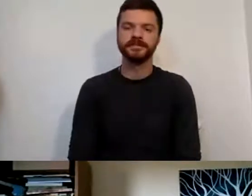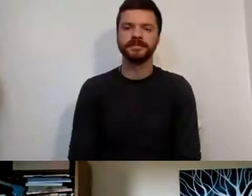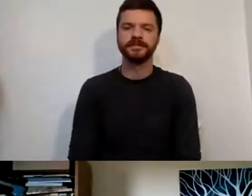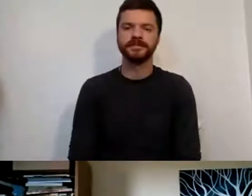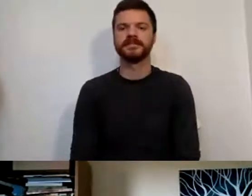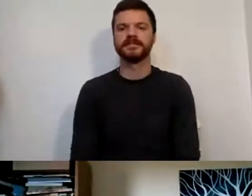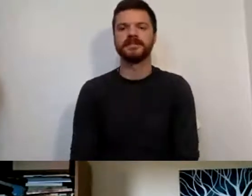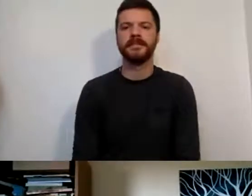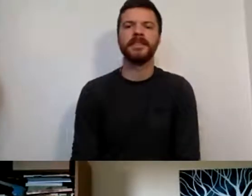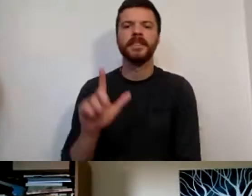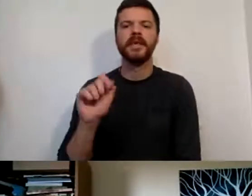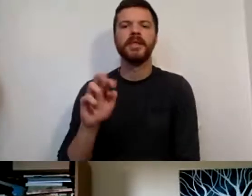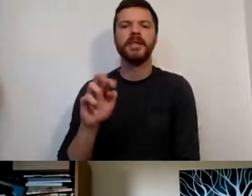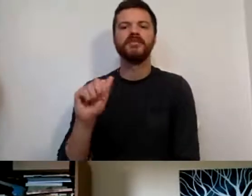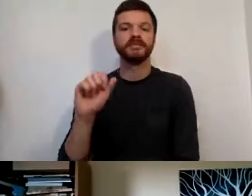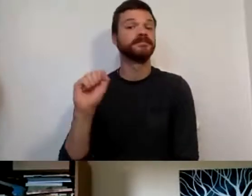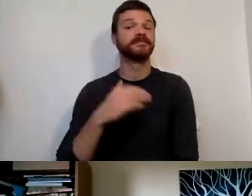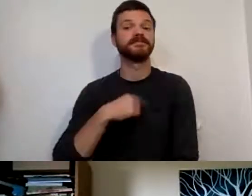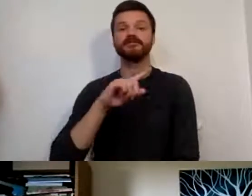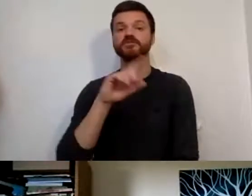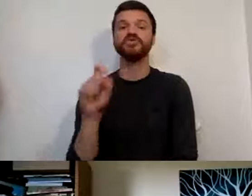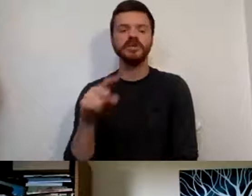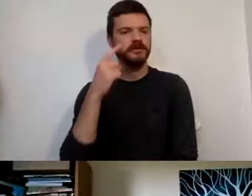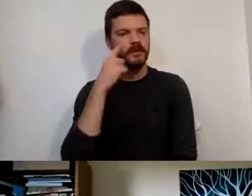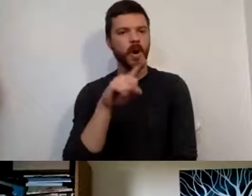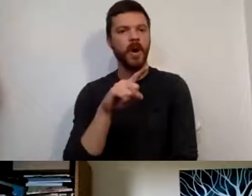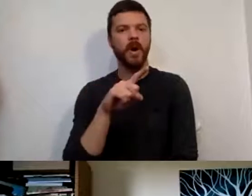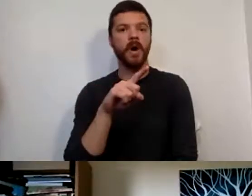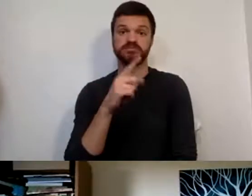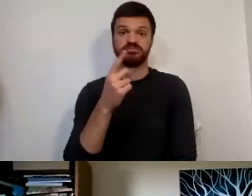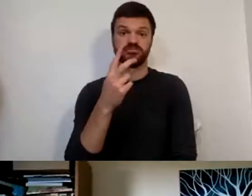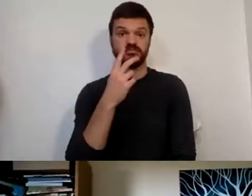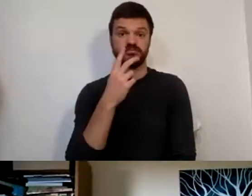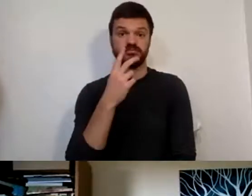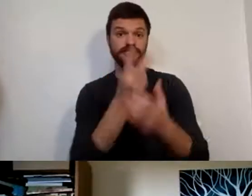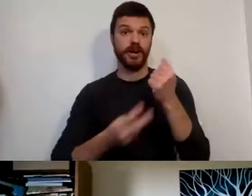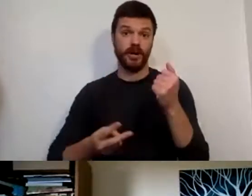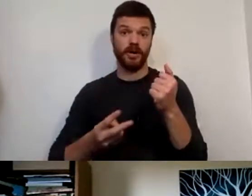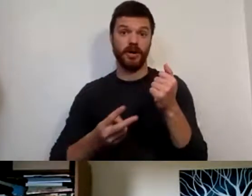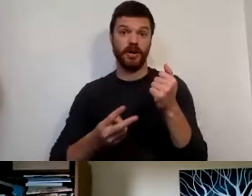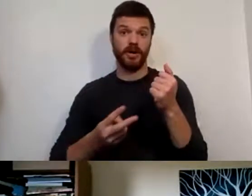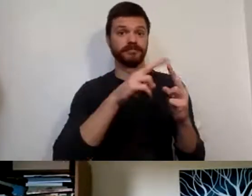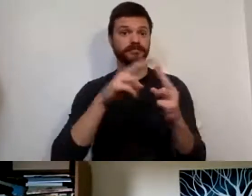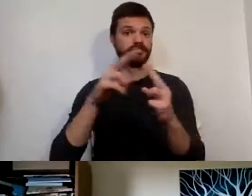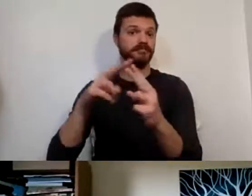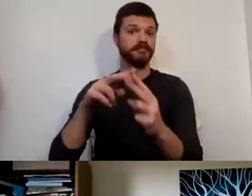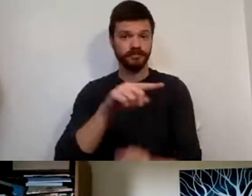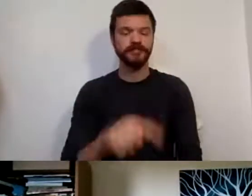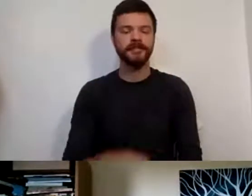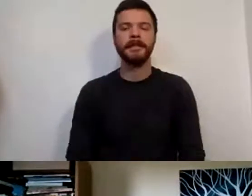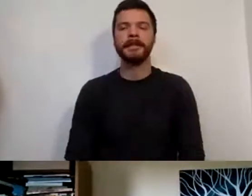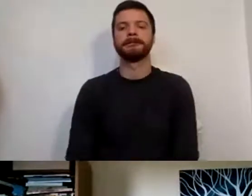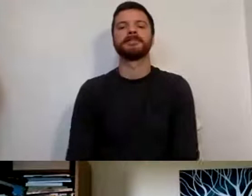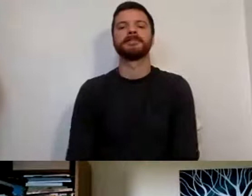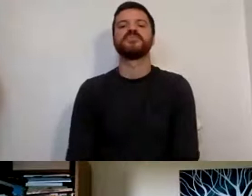Yeah, I have a question, I think for both of the pairs of presenters, and that is that you